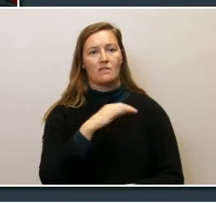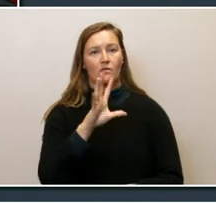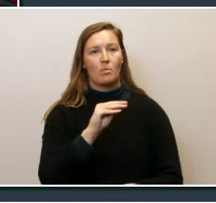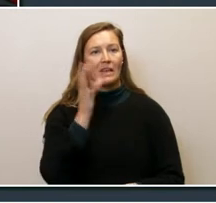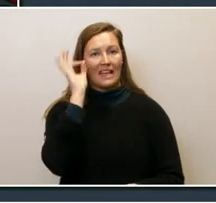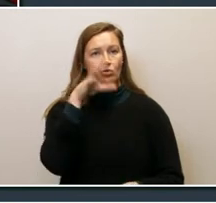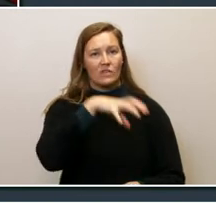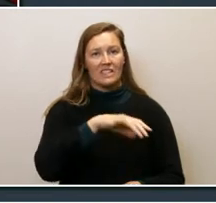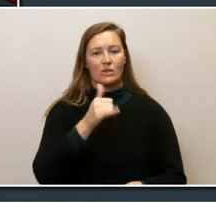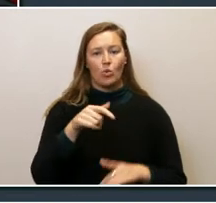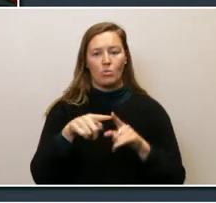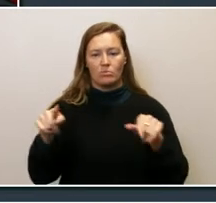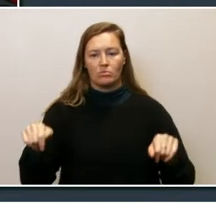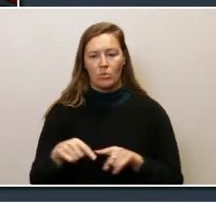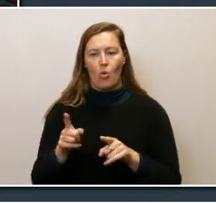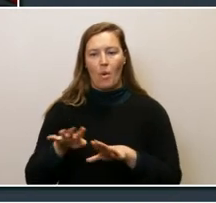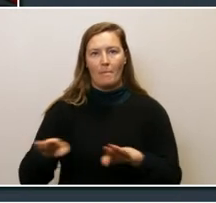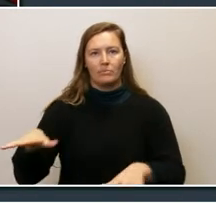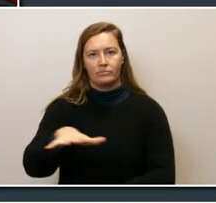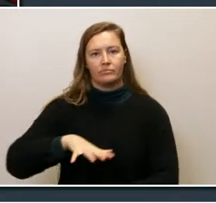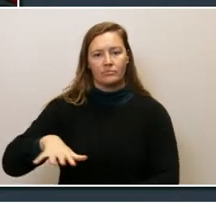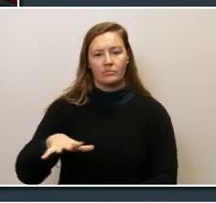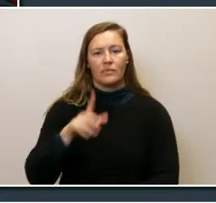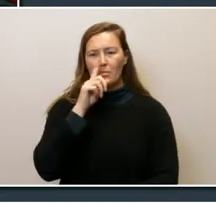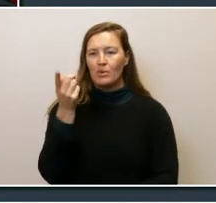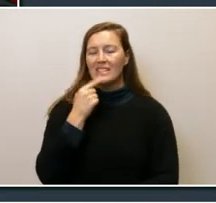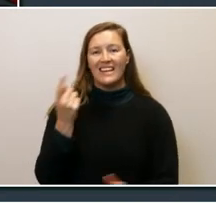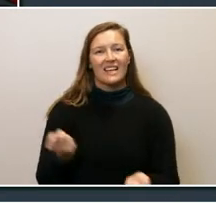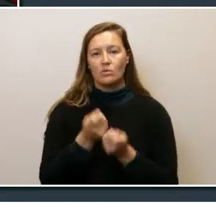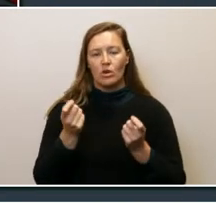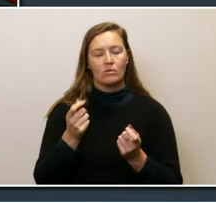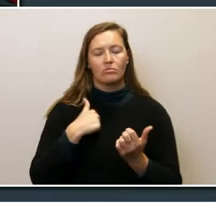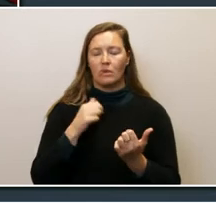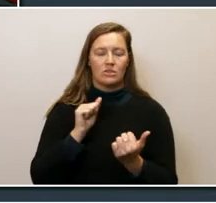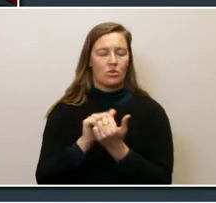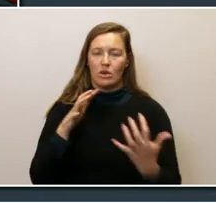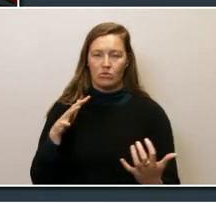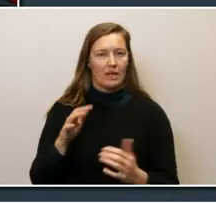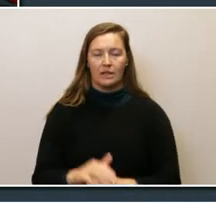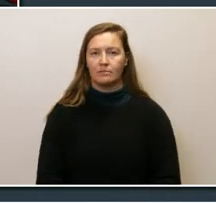facility or grounds or buildings. And when I'm told that doesn't work, I disagree with